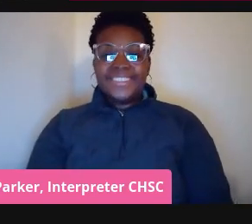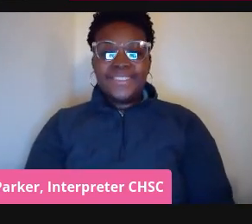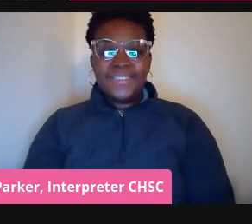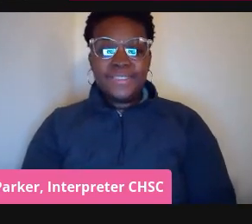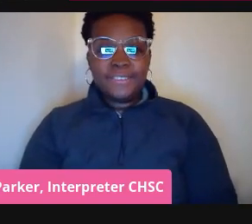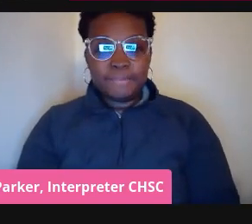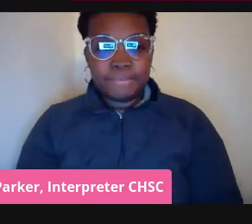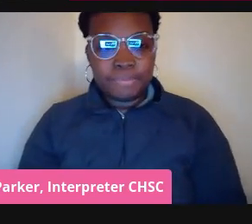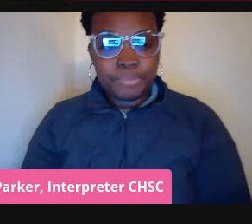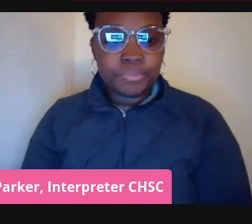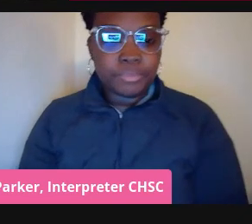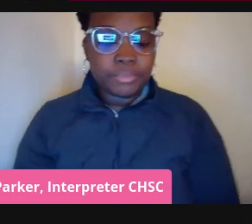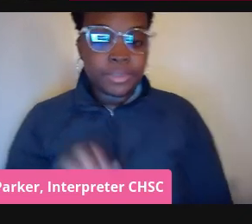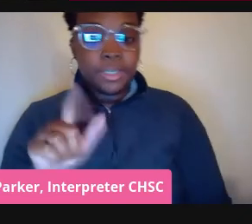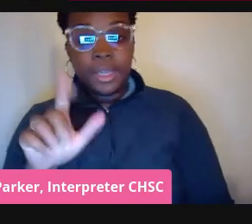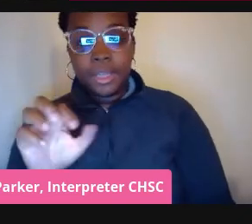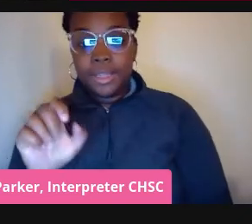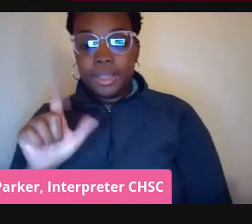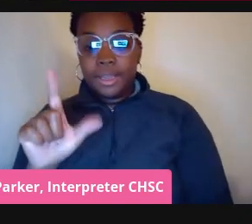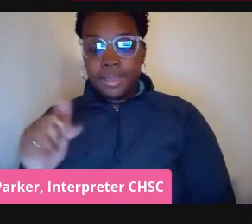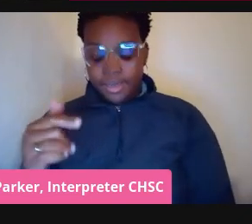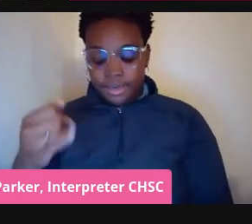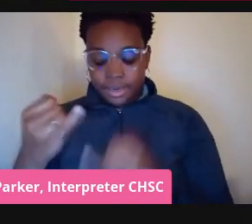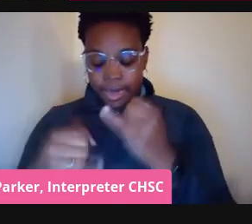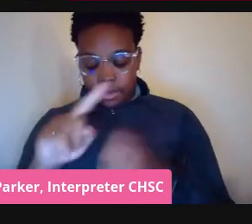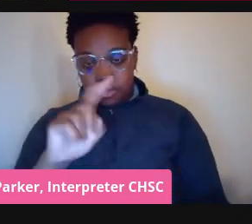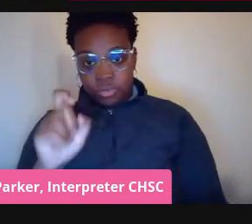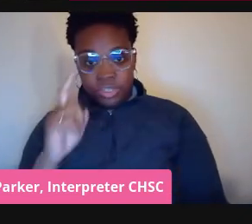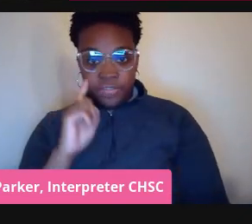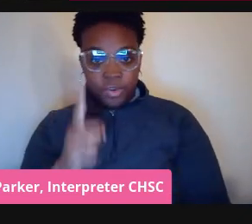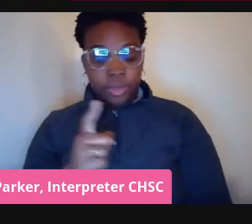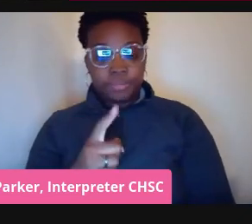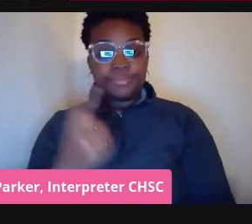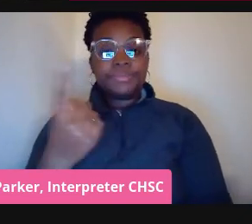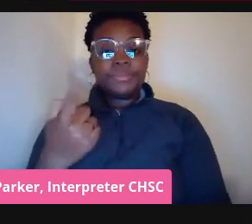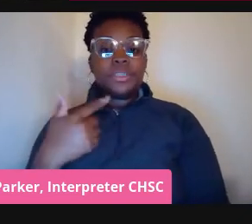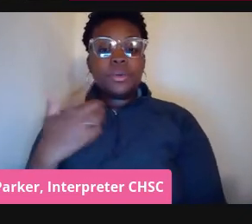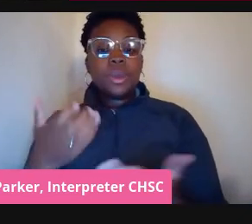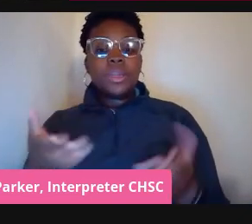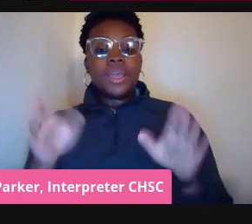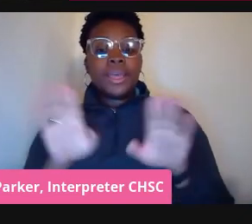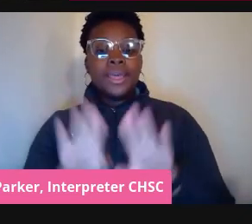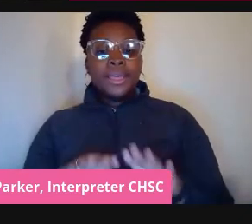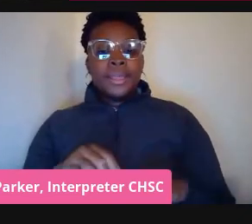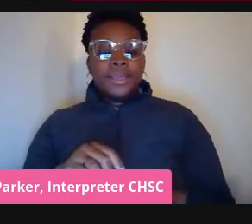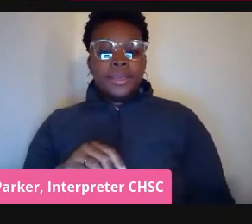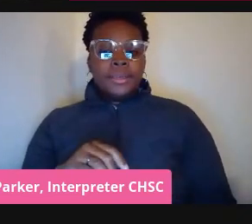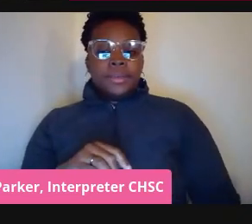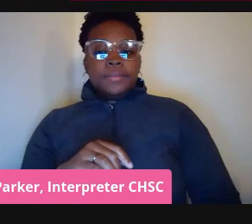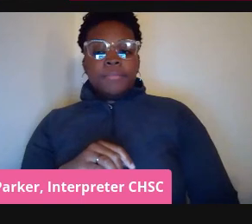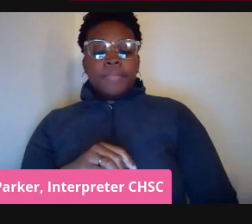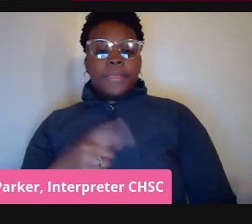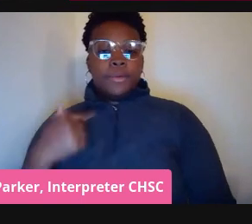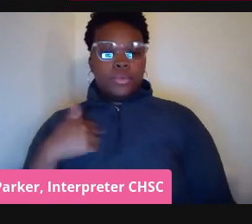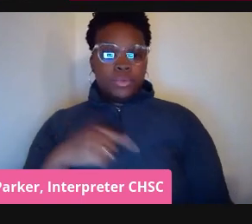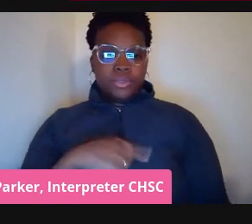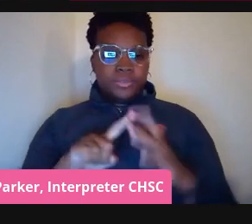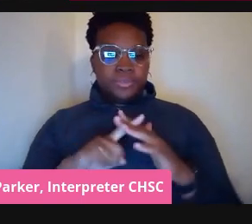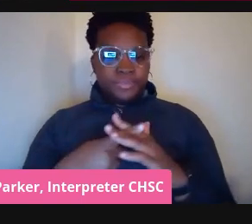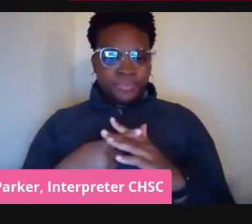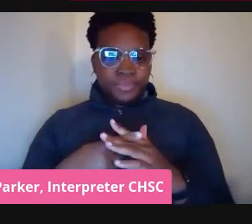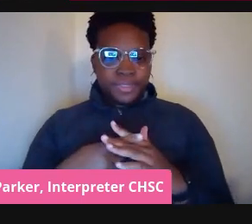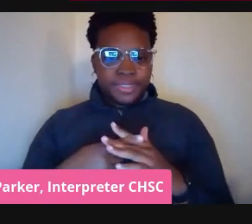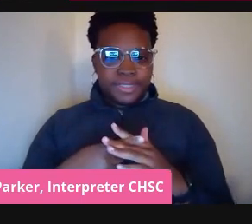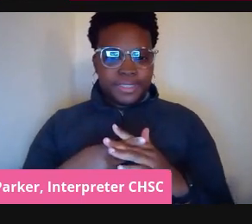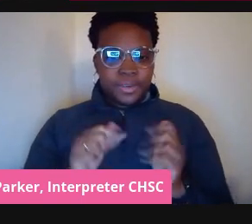So the last question we have for you, Erica, is something we like to end with, that we started